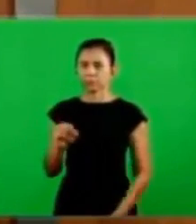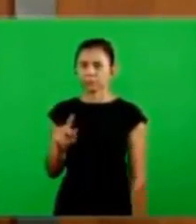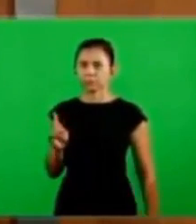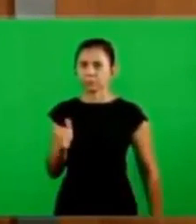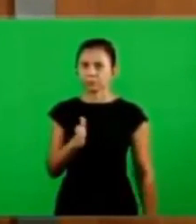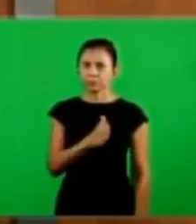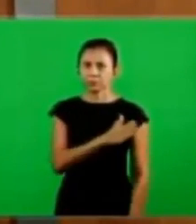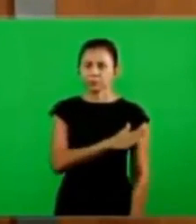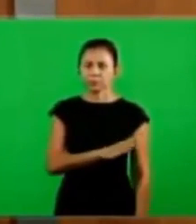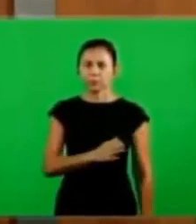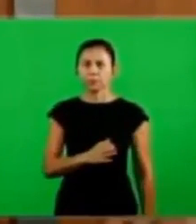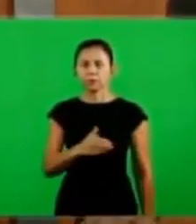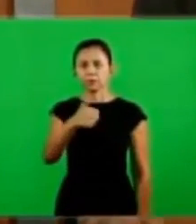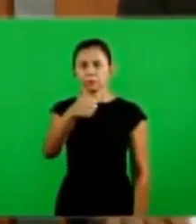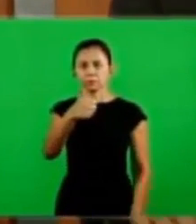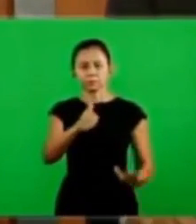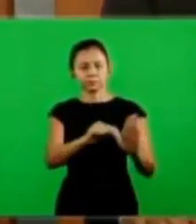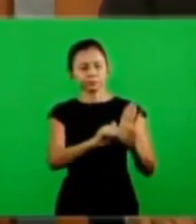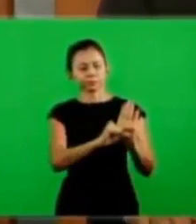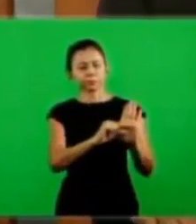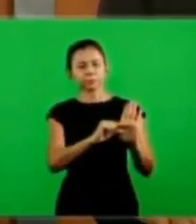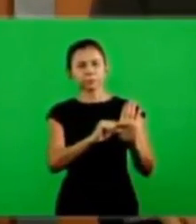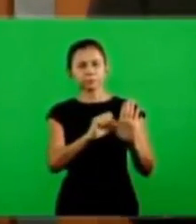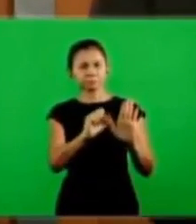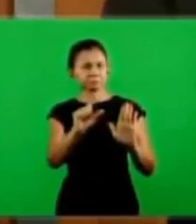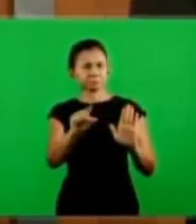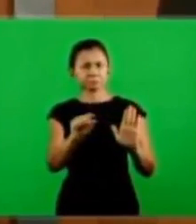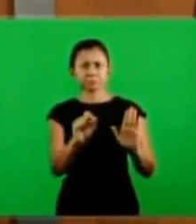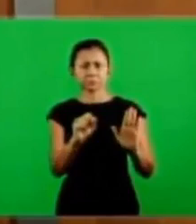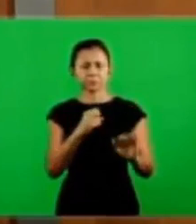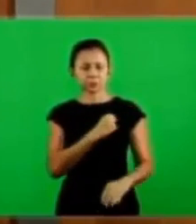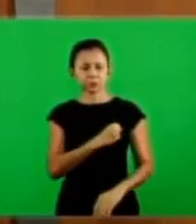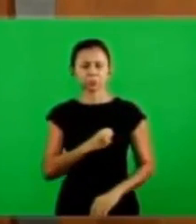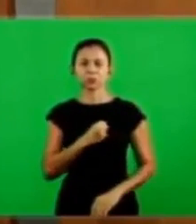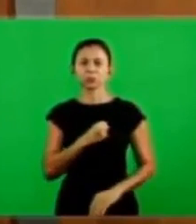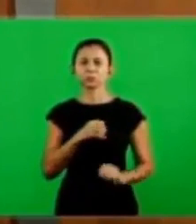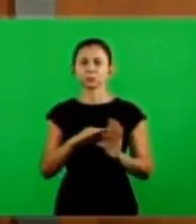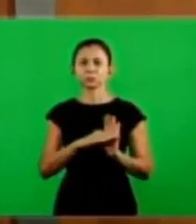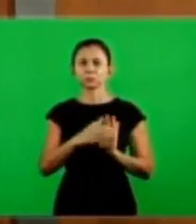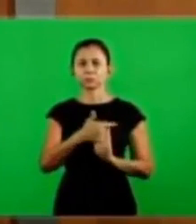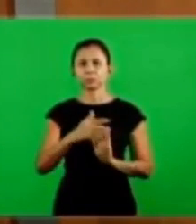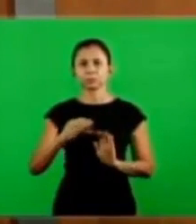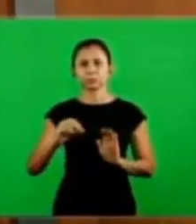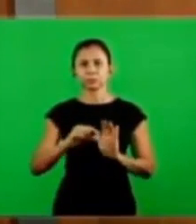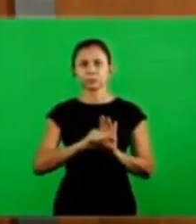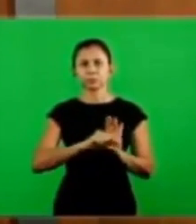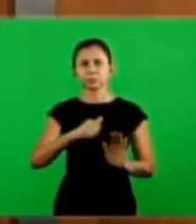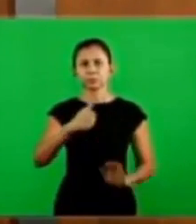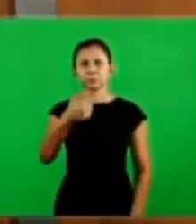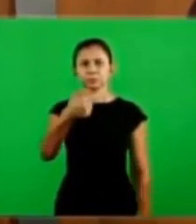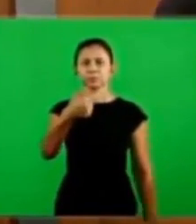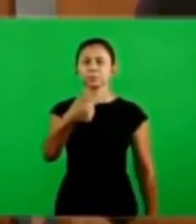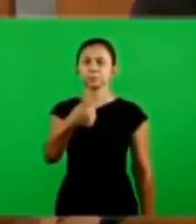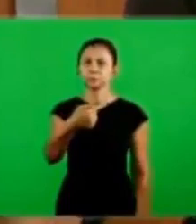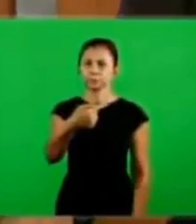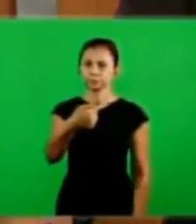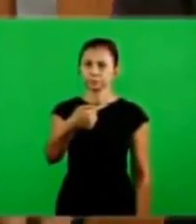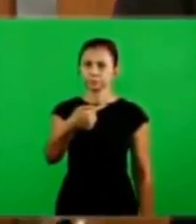present himself after resurrection. So the first one that you could choose is John